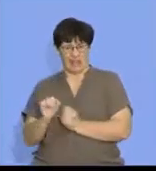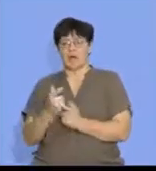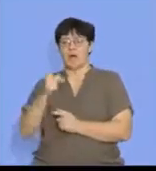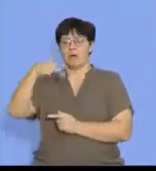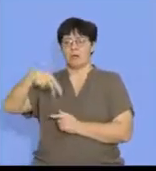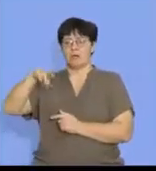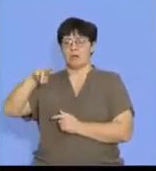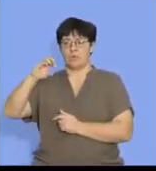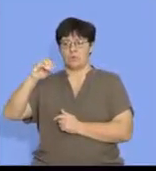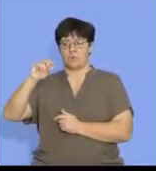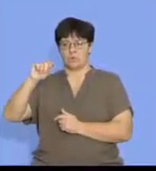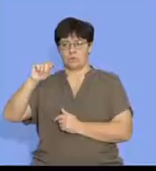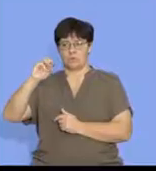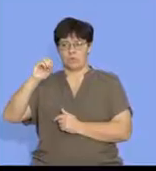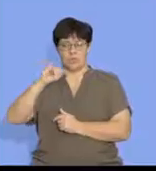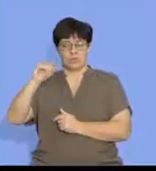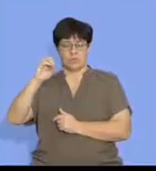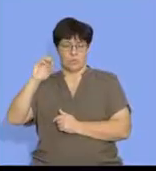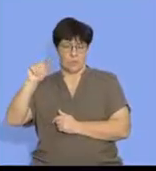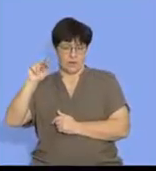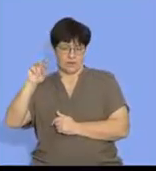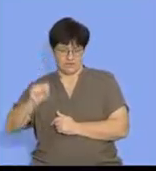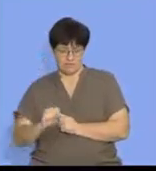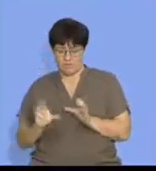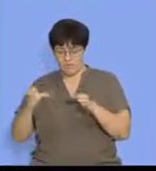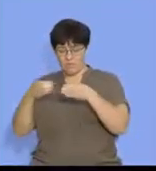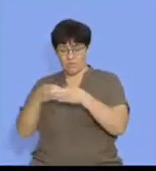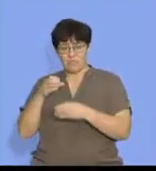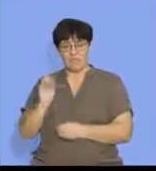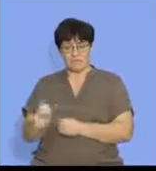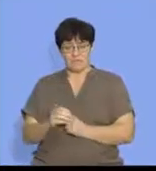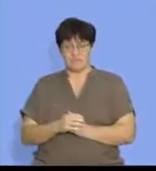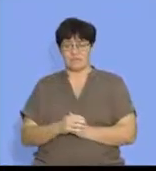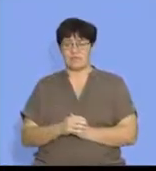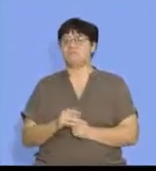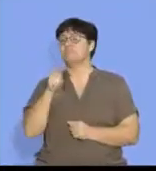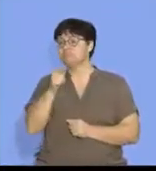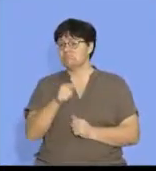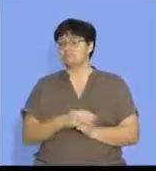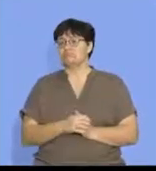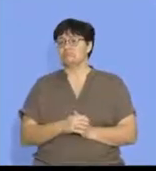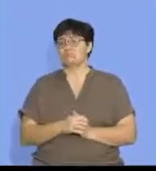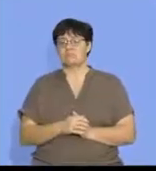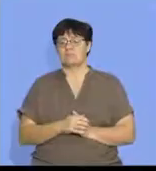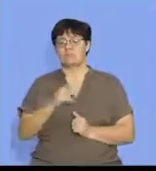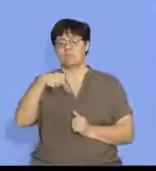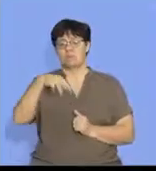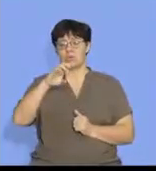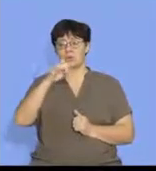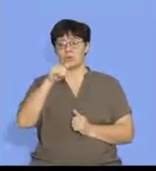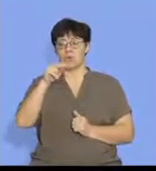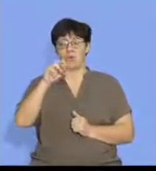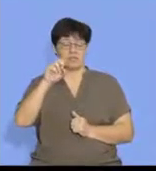them. The animal-like protists, there's a group, right? They're called, we say here, they are